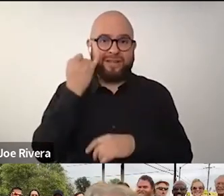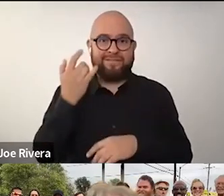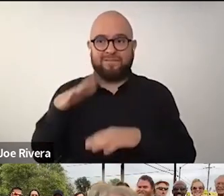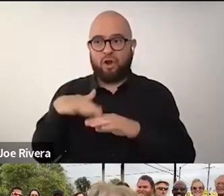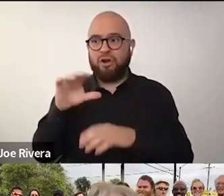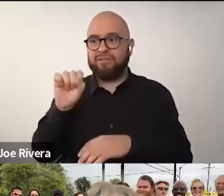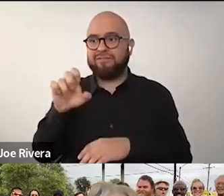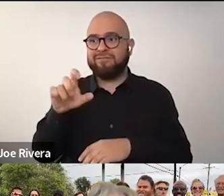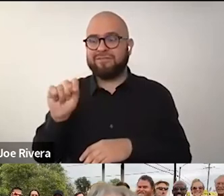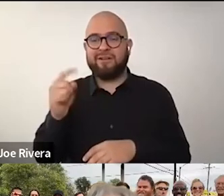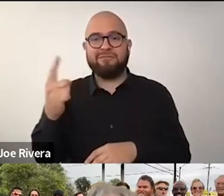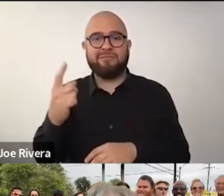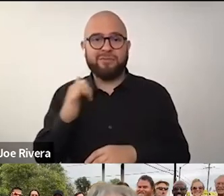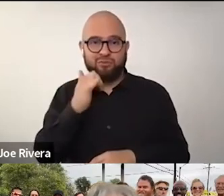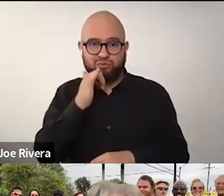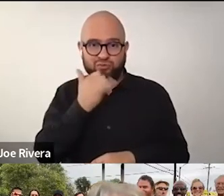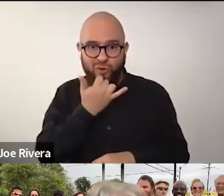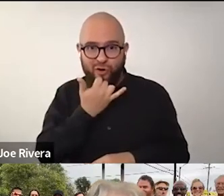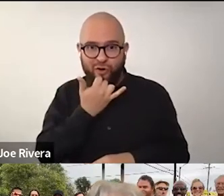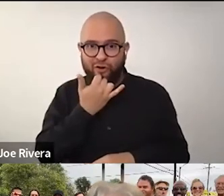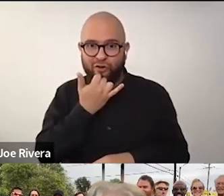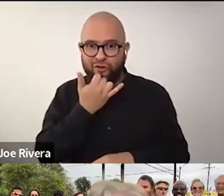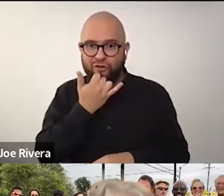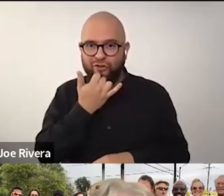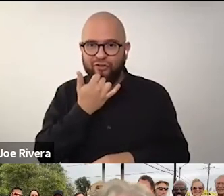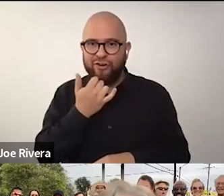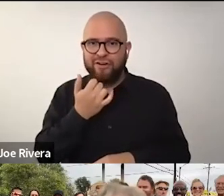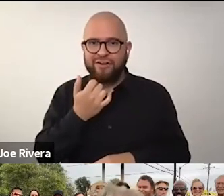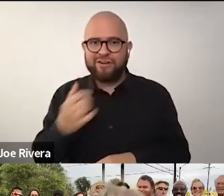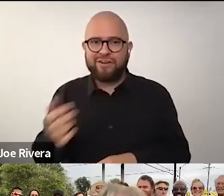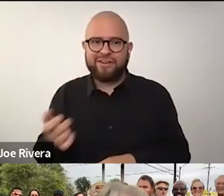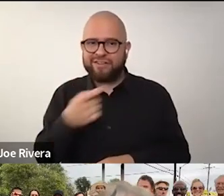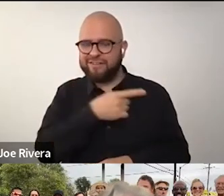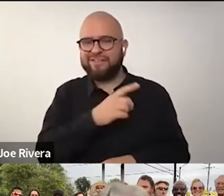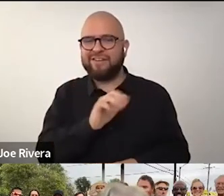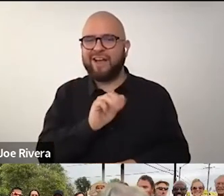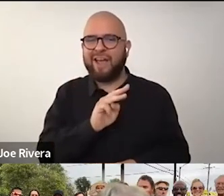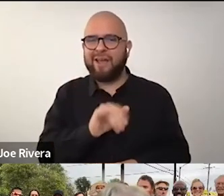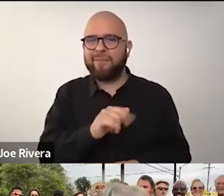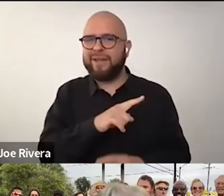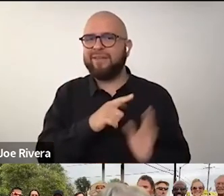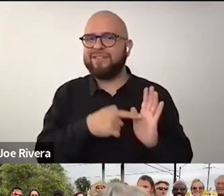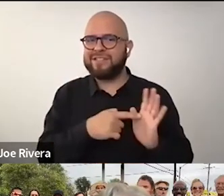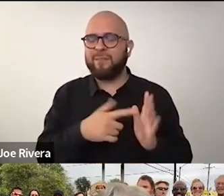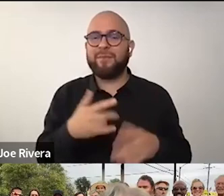as Amy gave an example, call, because they can't fix it if they don't know about it.